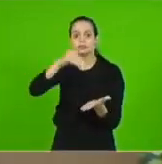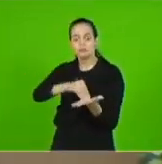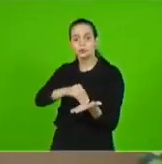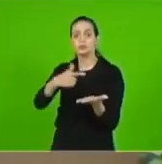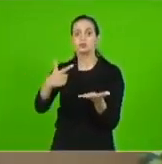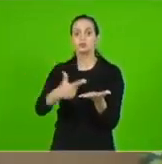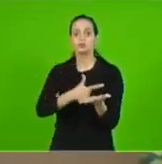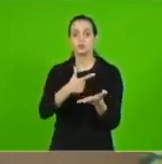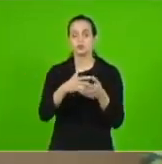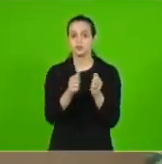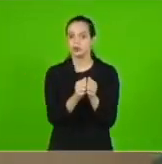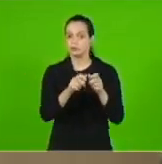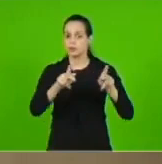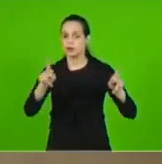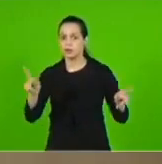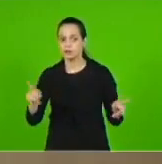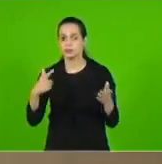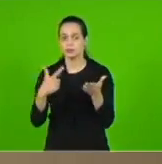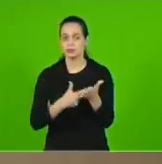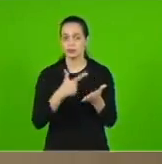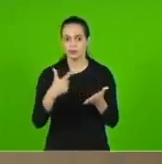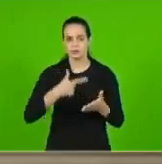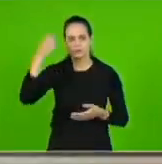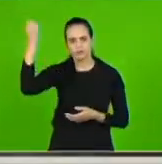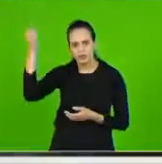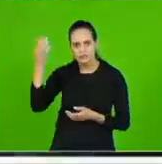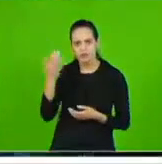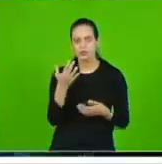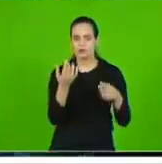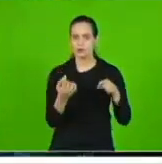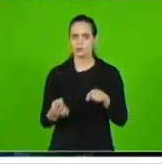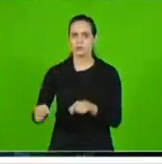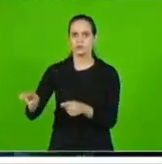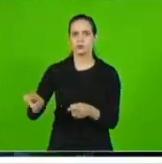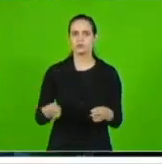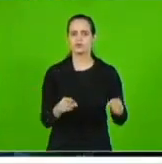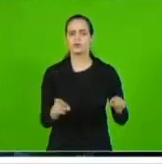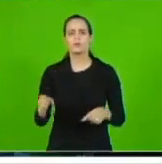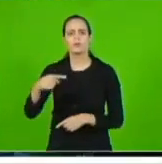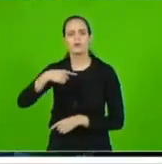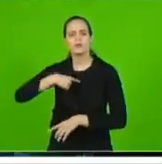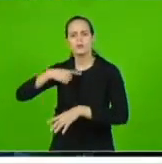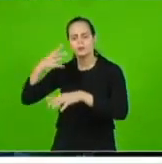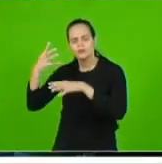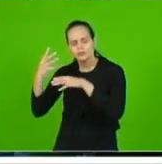we see in the book of the Revelations.